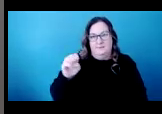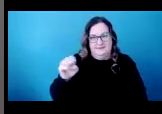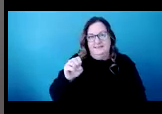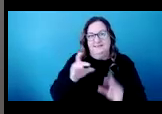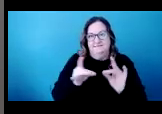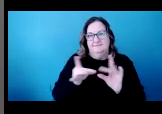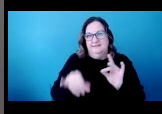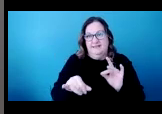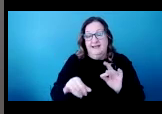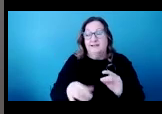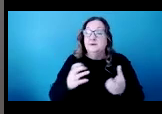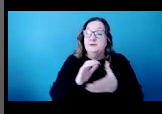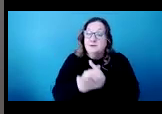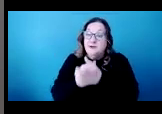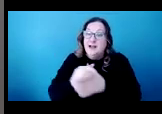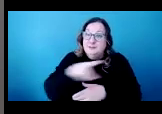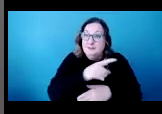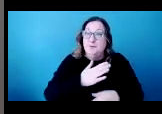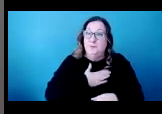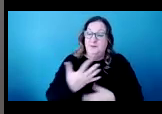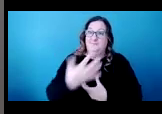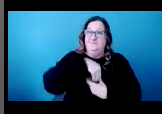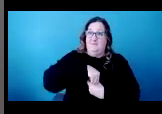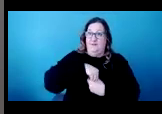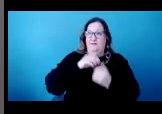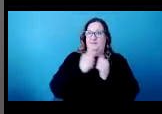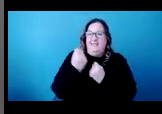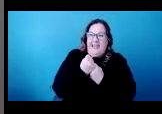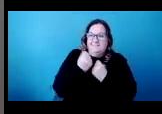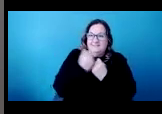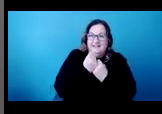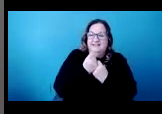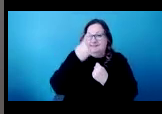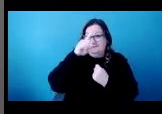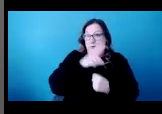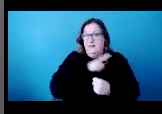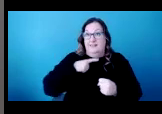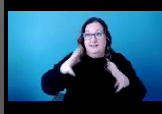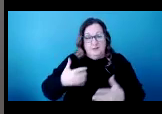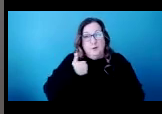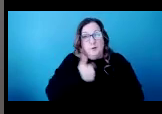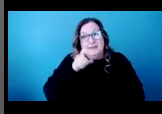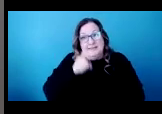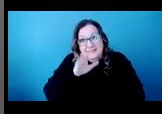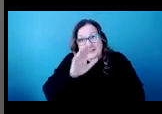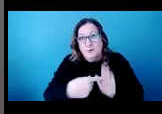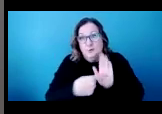congratulate you all for getting involved in legislative advocacy. We need your voices and we need your passion, and we're